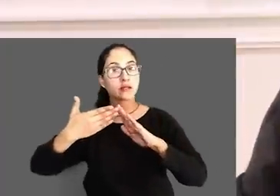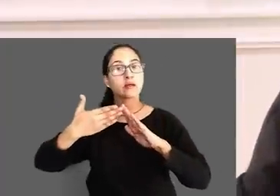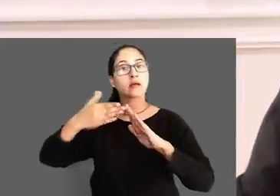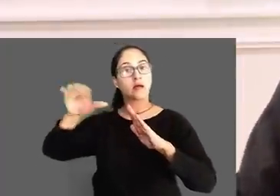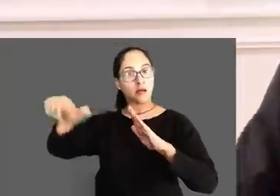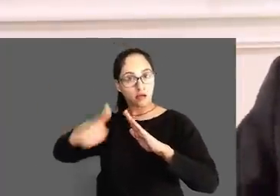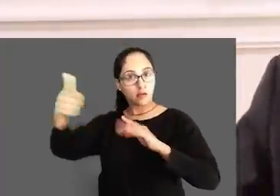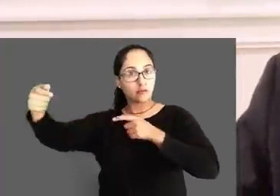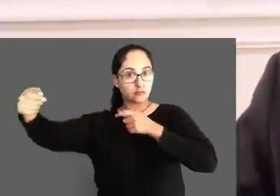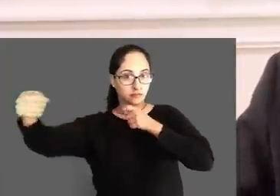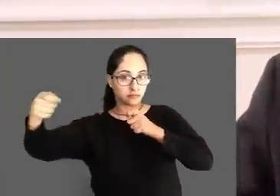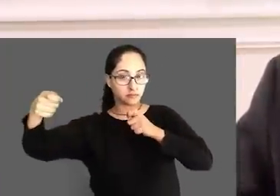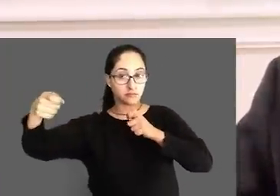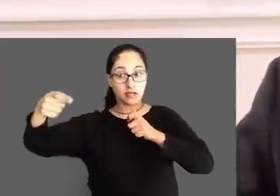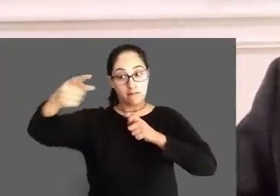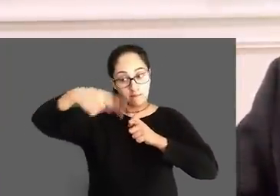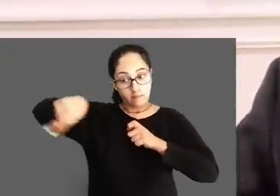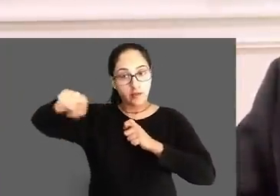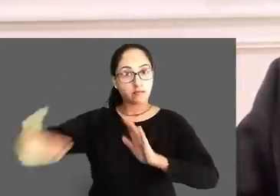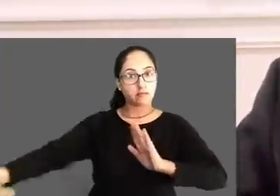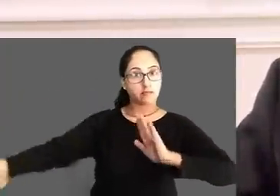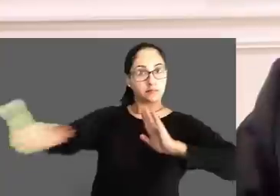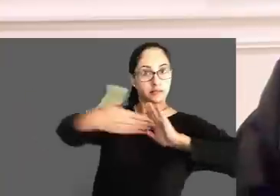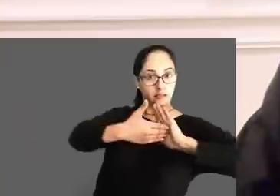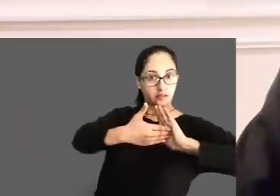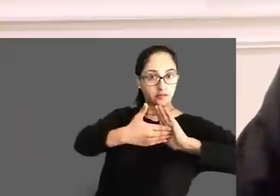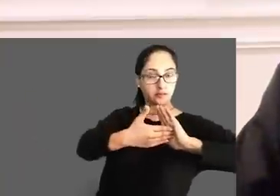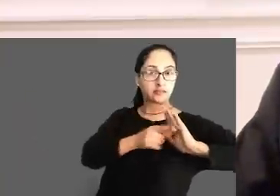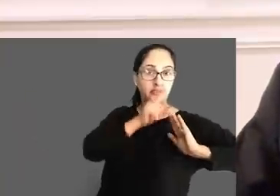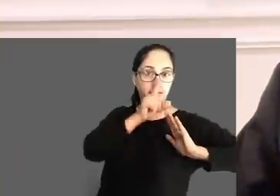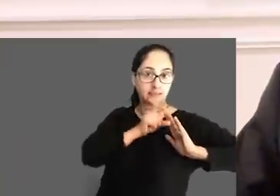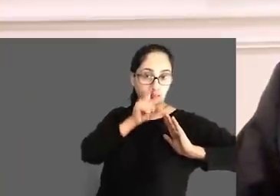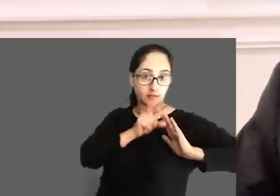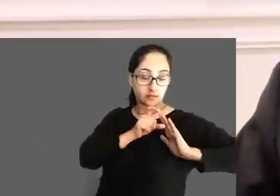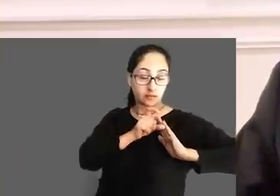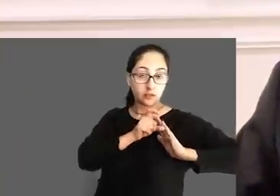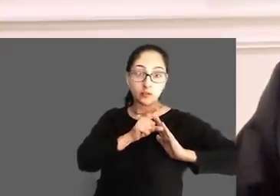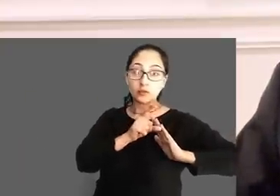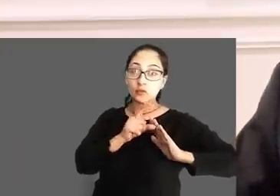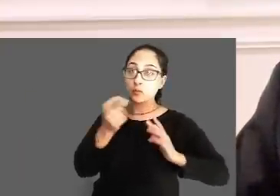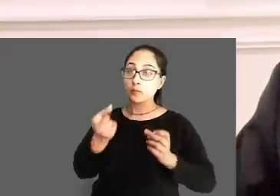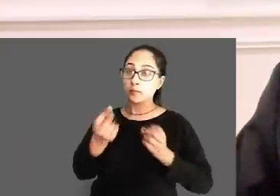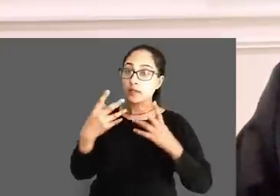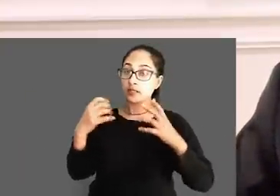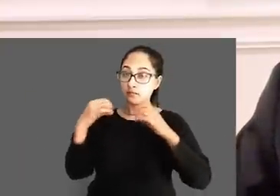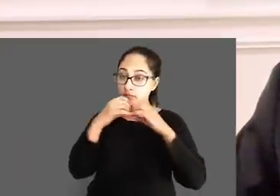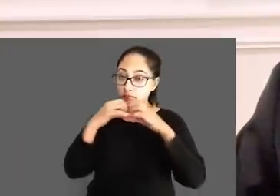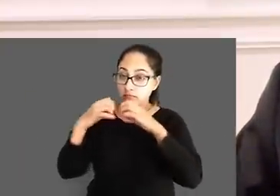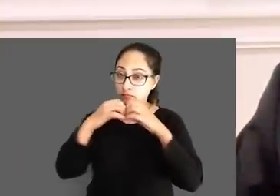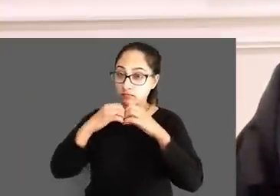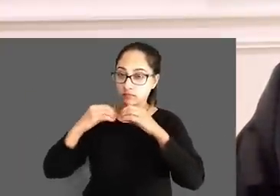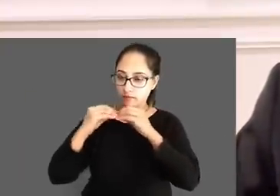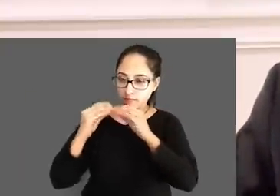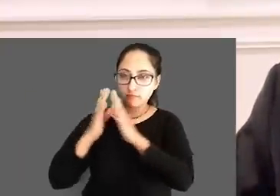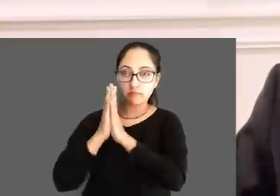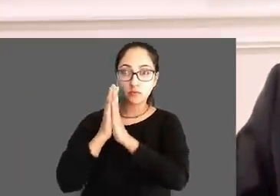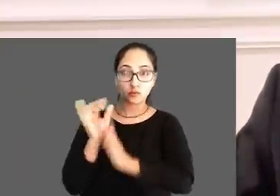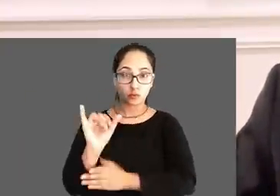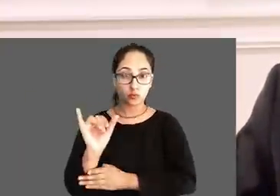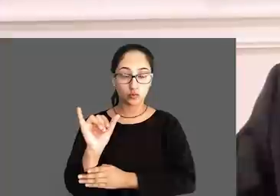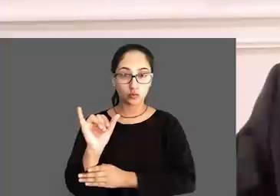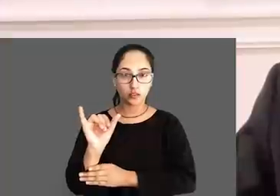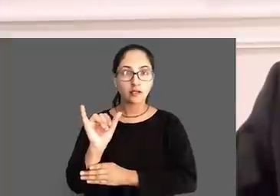there were incidents of self-defense. And that's something that should be remembered, and it's something that is many times